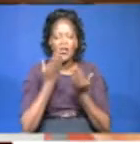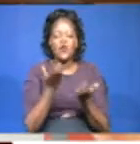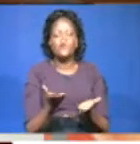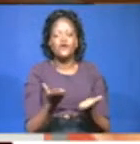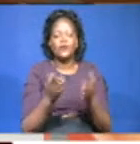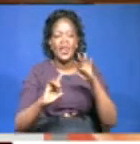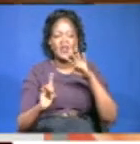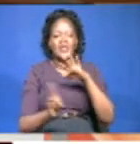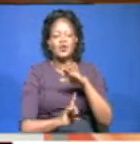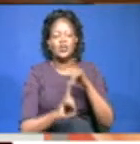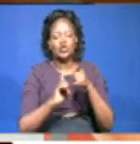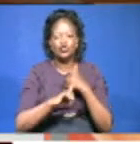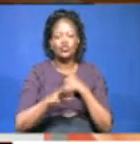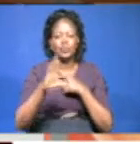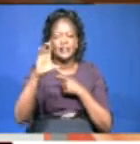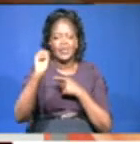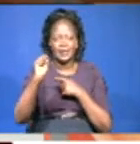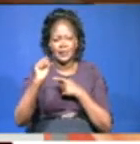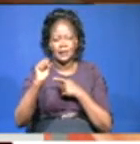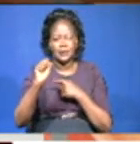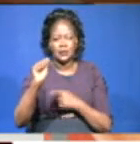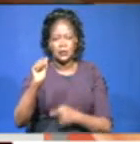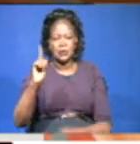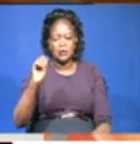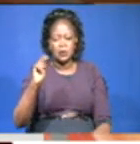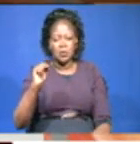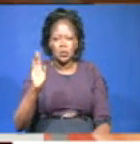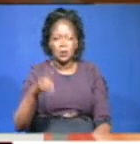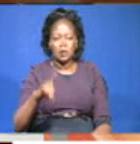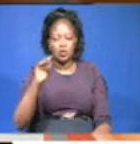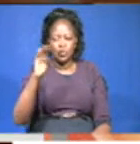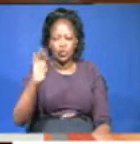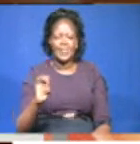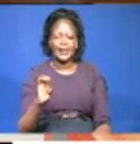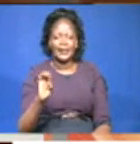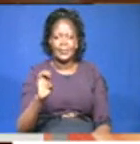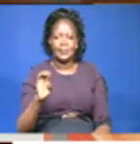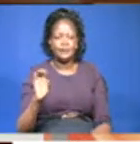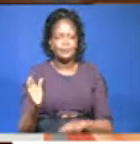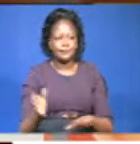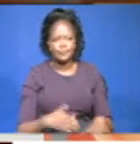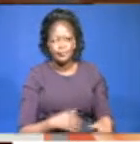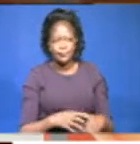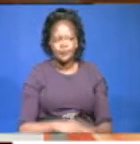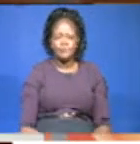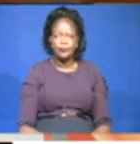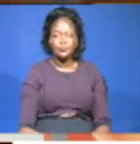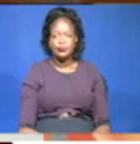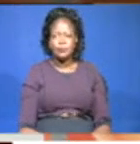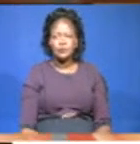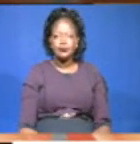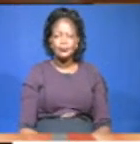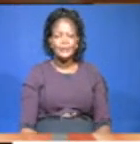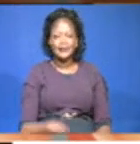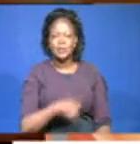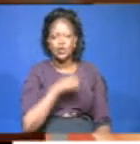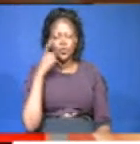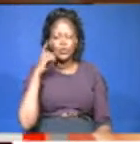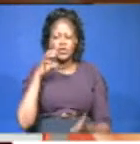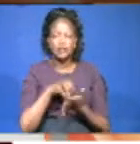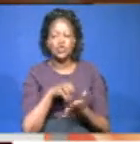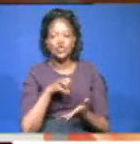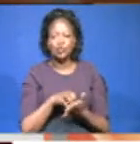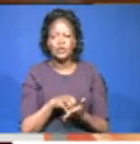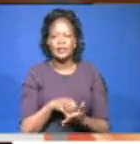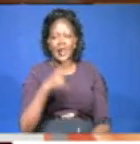to Cabinet Secretary Aden Duale. And now we move on. The ravaging drought situation in